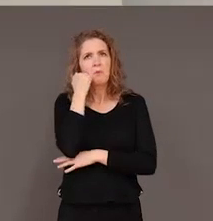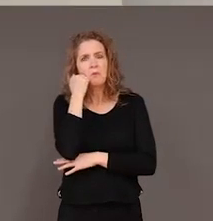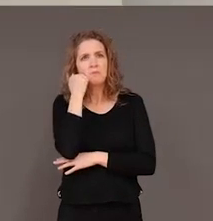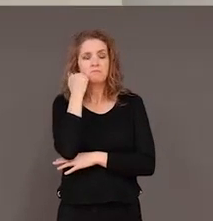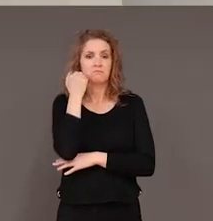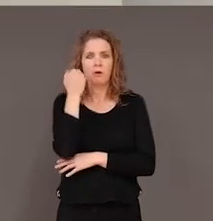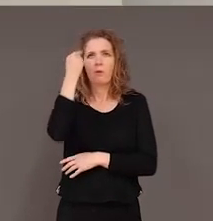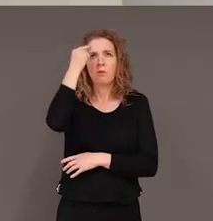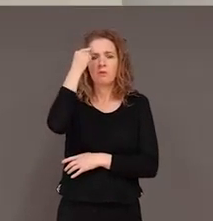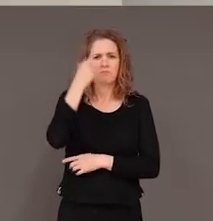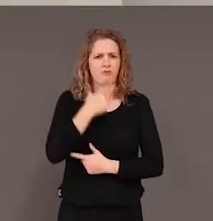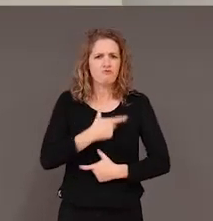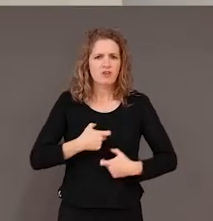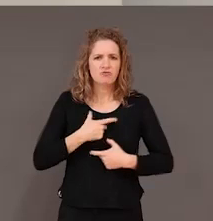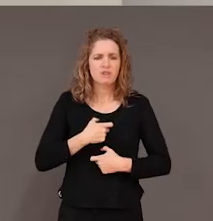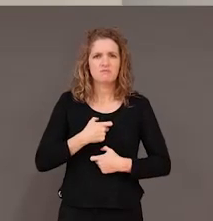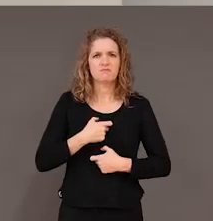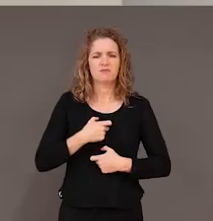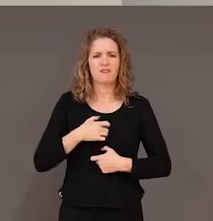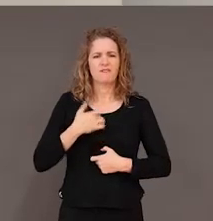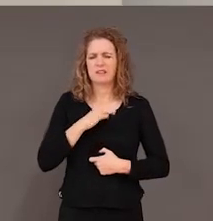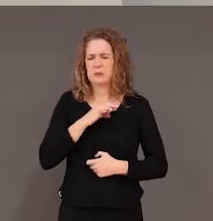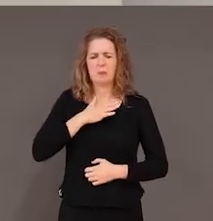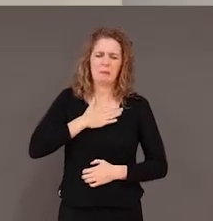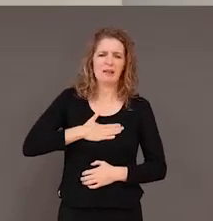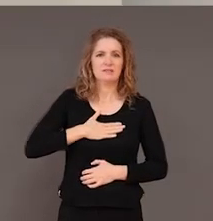boredom, frustration, impatience.